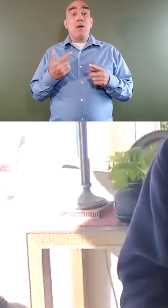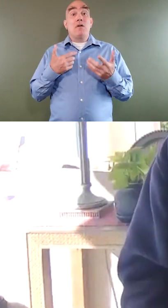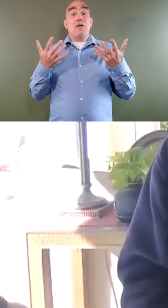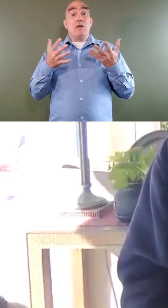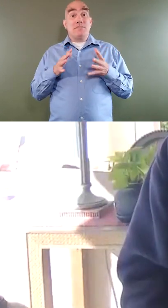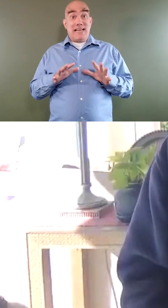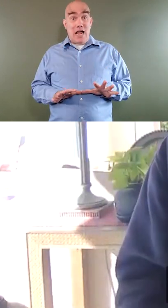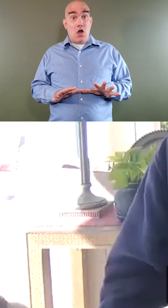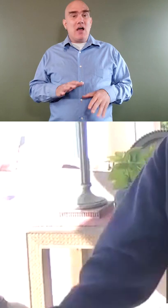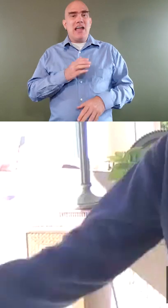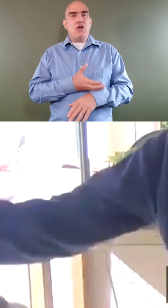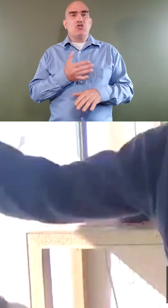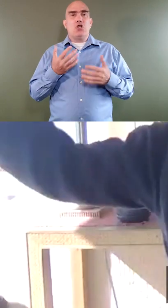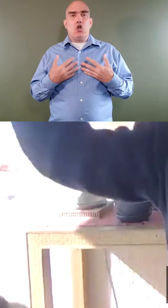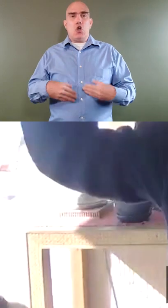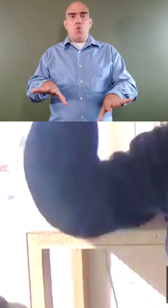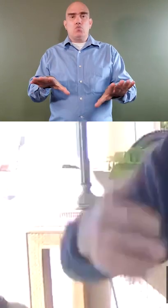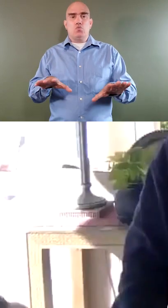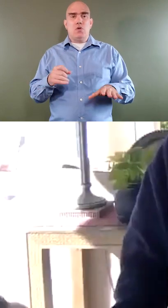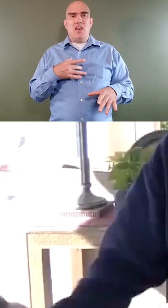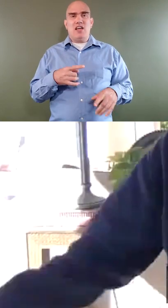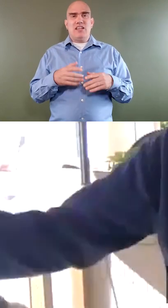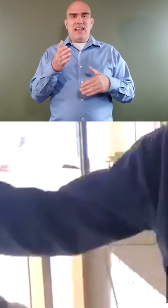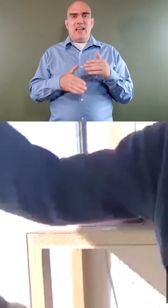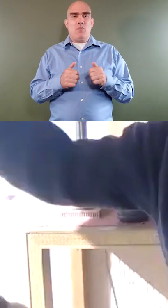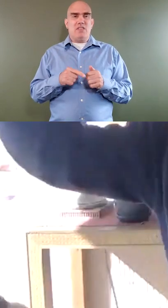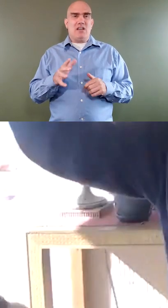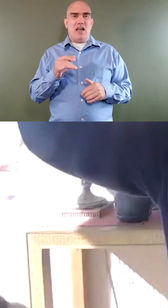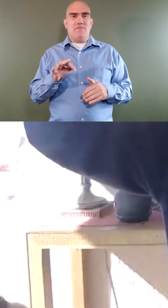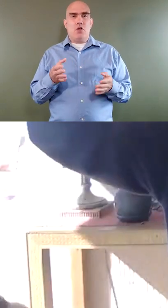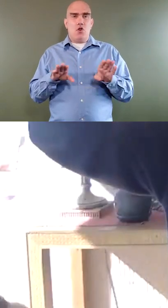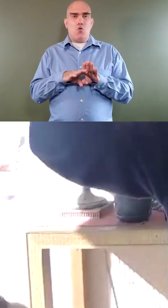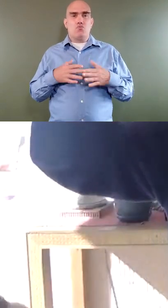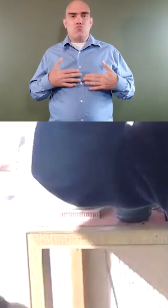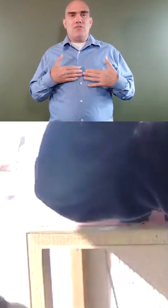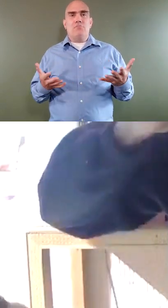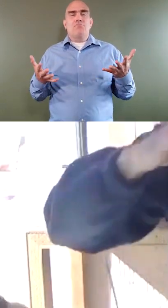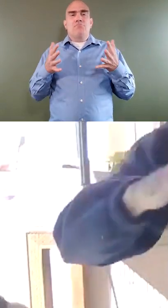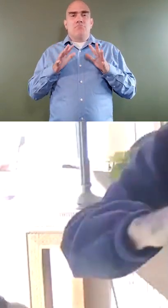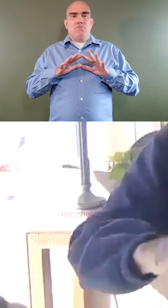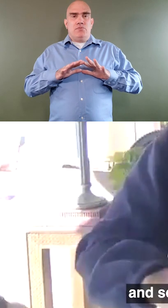go. And then I like to end it with this kind of closing breath. Take a nice